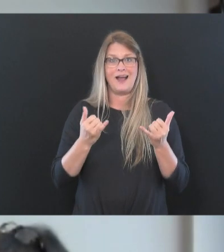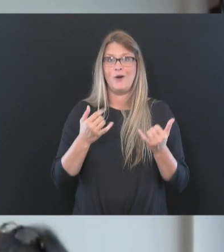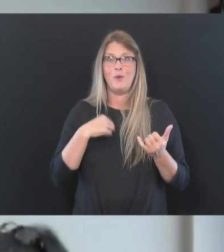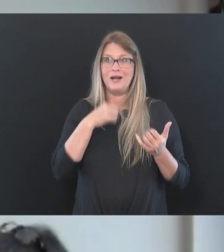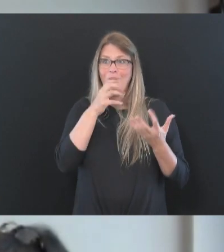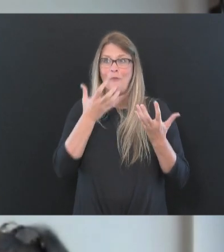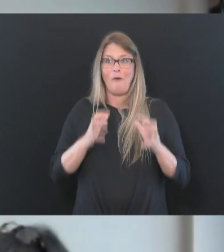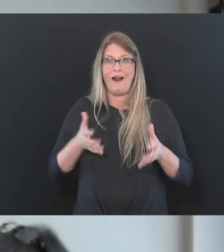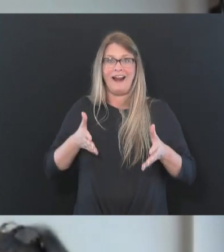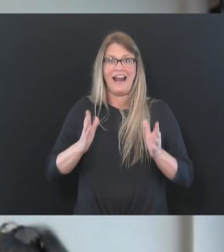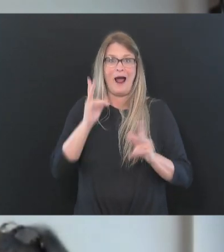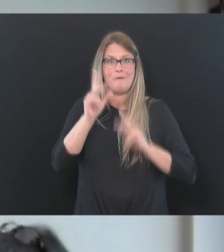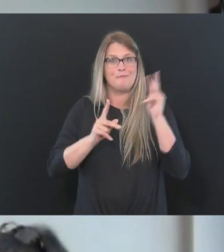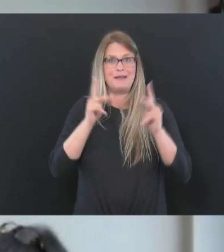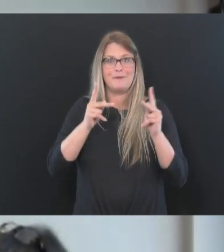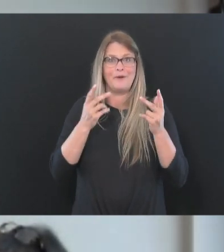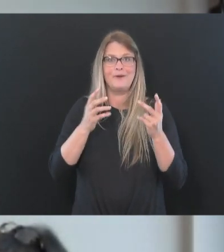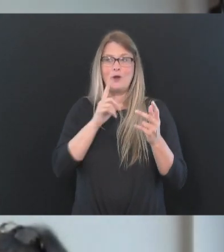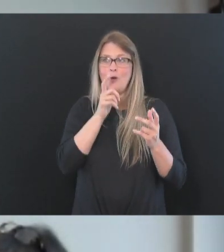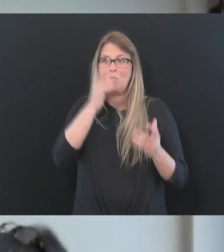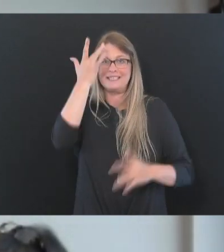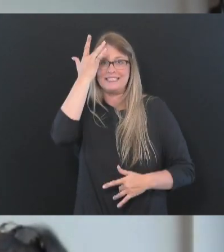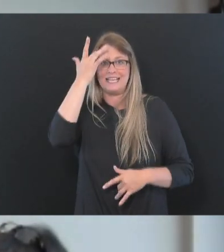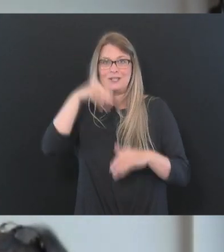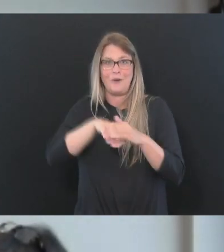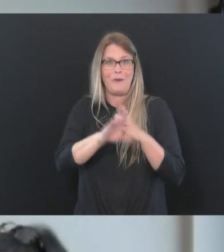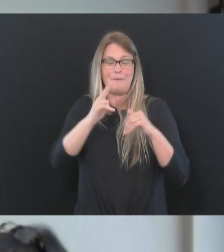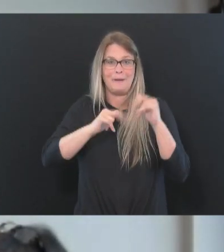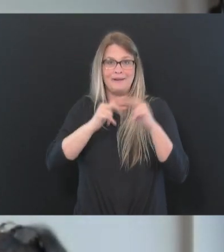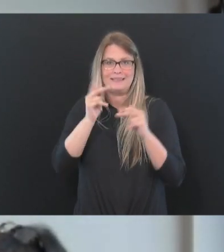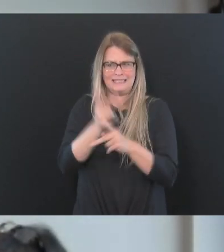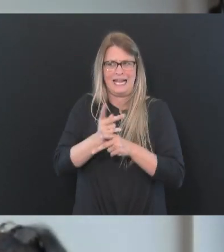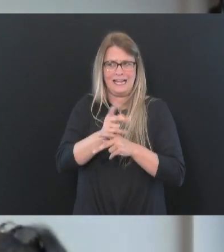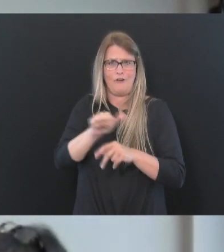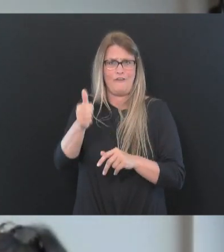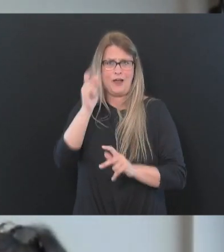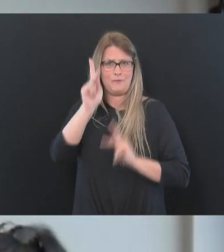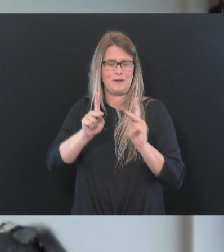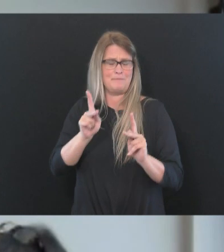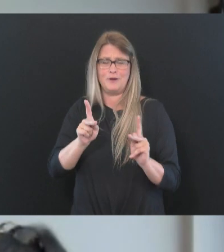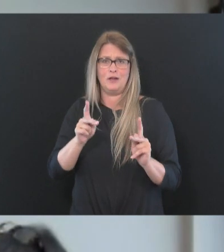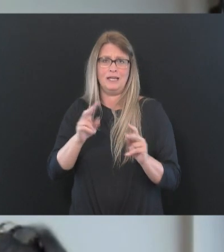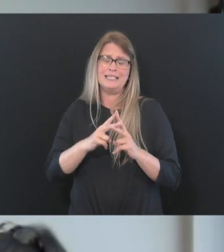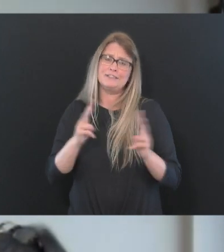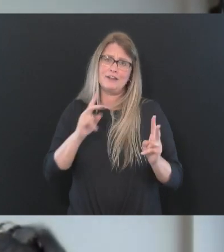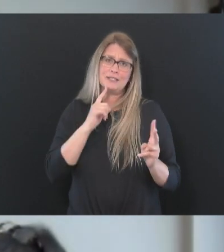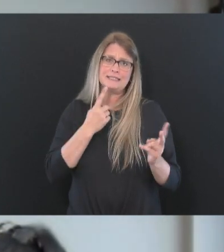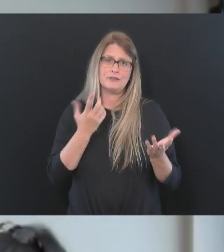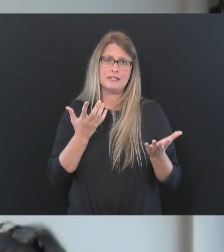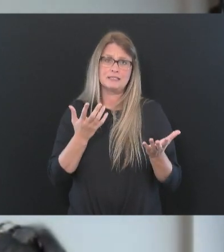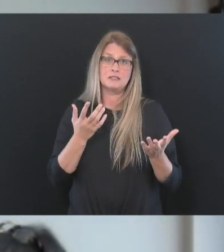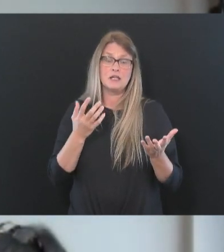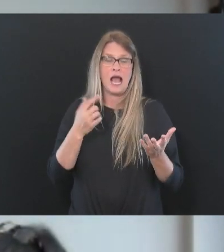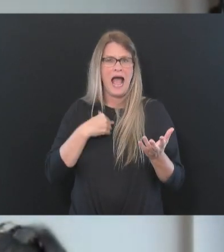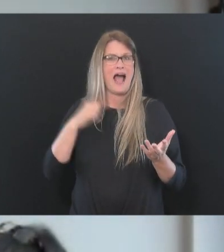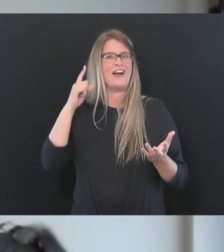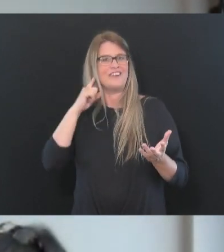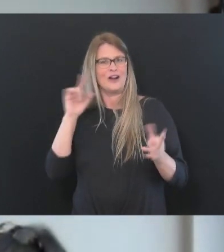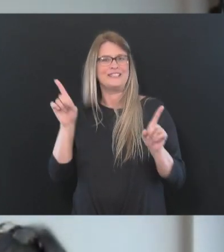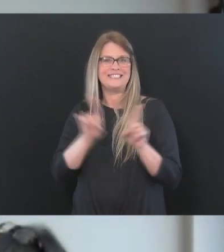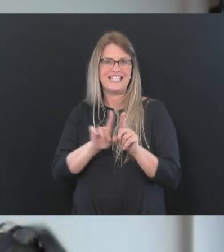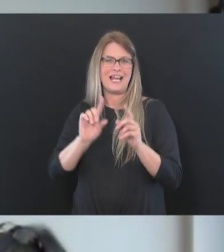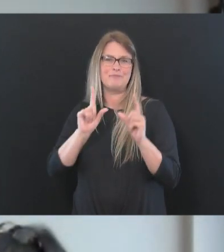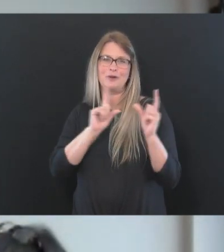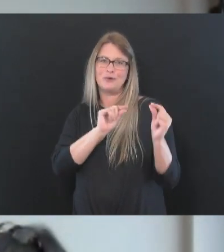be positive or might have symptoms to be in our buildings taking care of other folks. So we take this very seriously. We've heard the same rumors in the